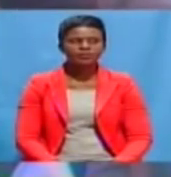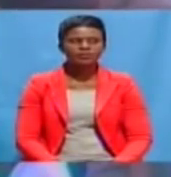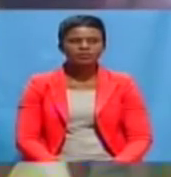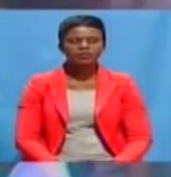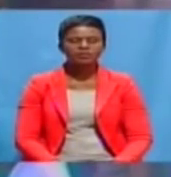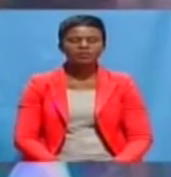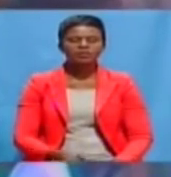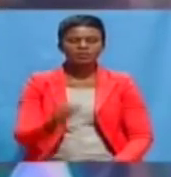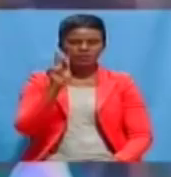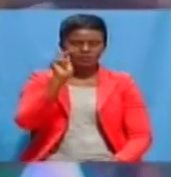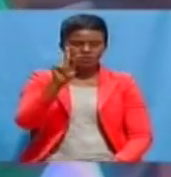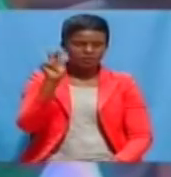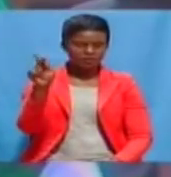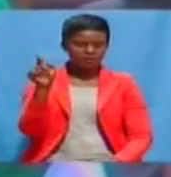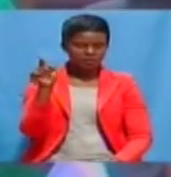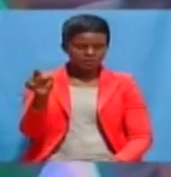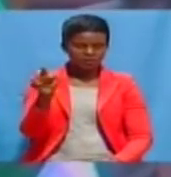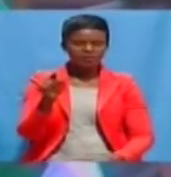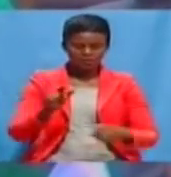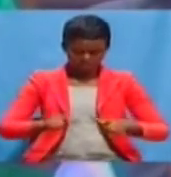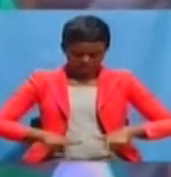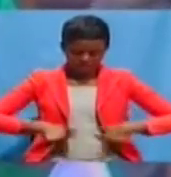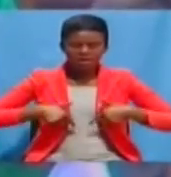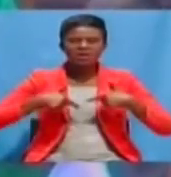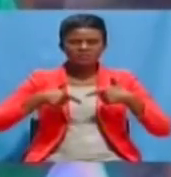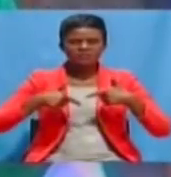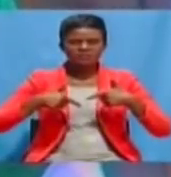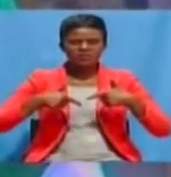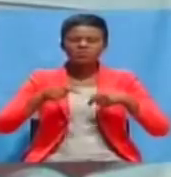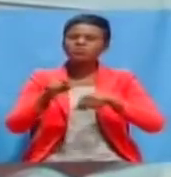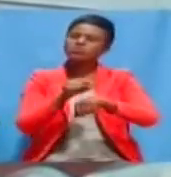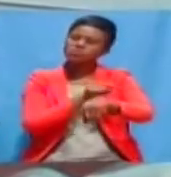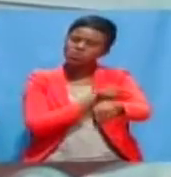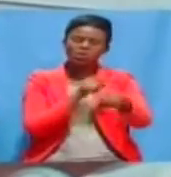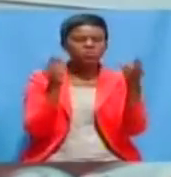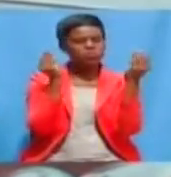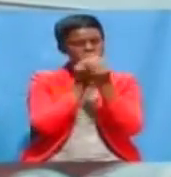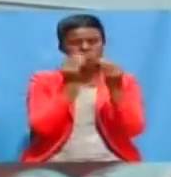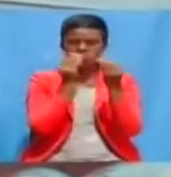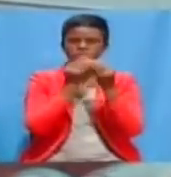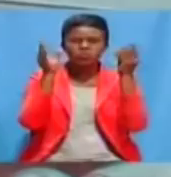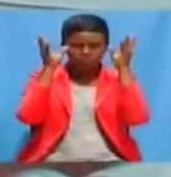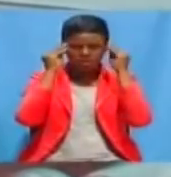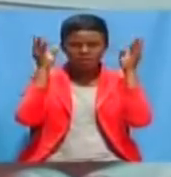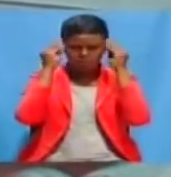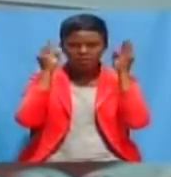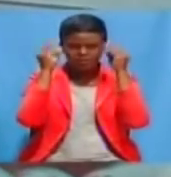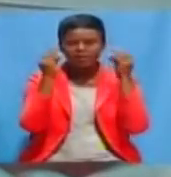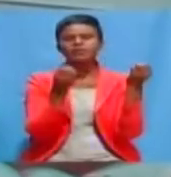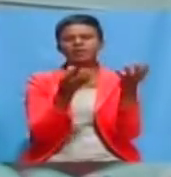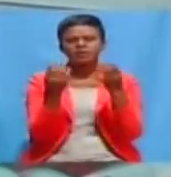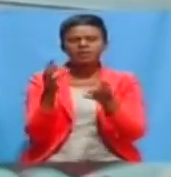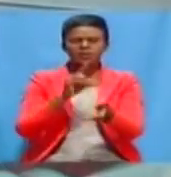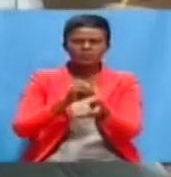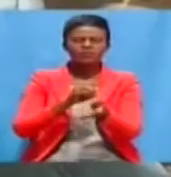First Republican President Kenneth Kaunda has lived an illustrious life filled with many experiences. Dr.